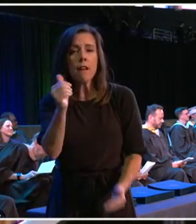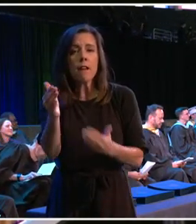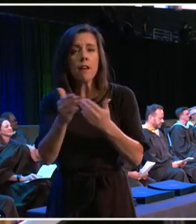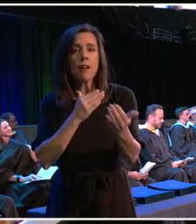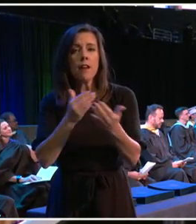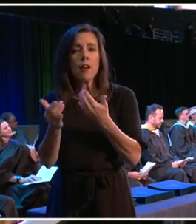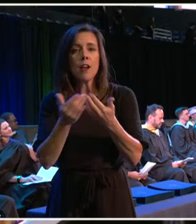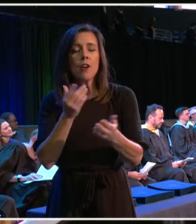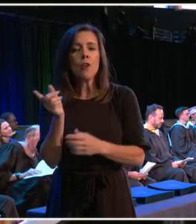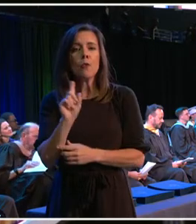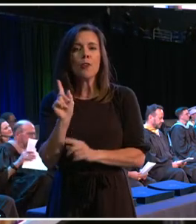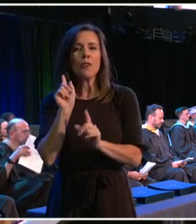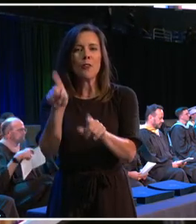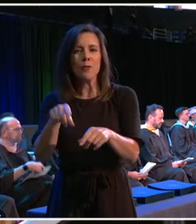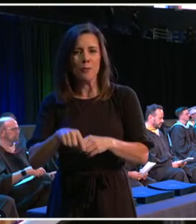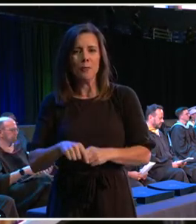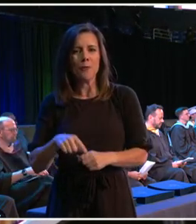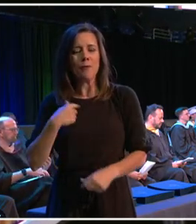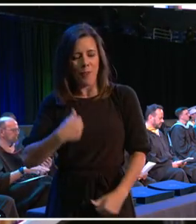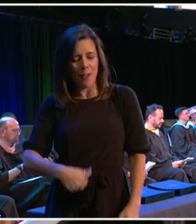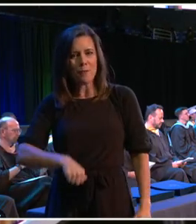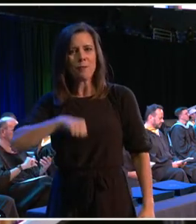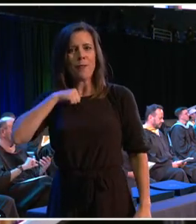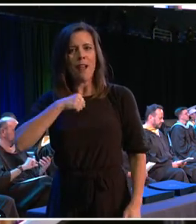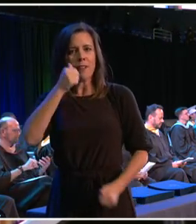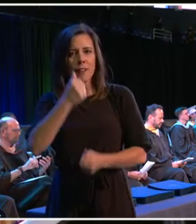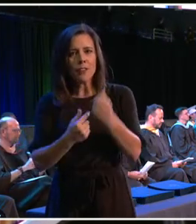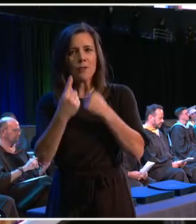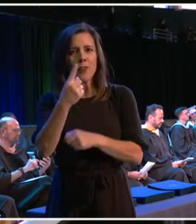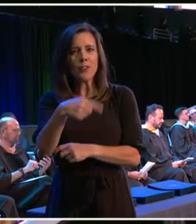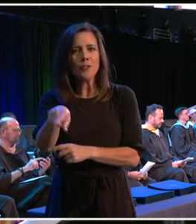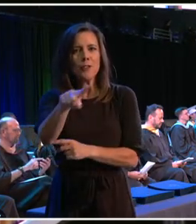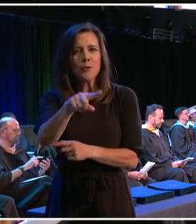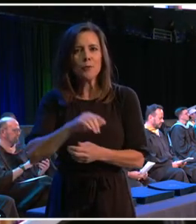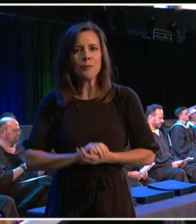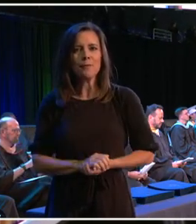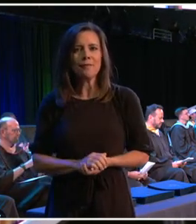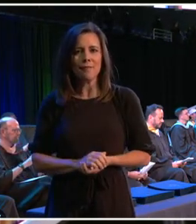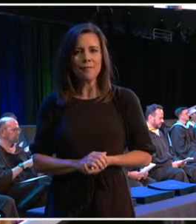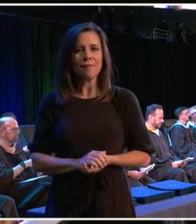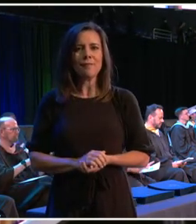where your journey takes you. I'm very proud of each and every one of you.